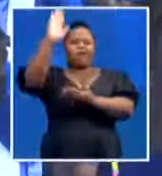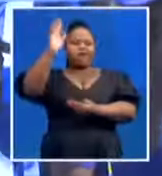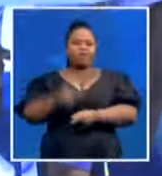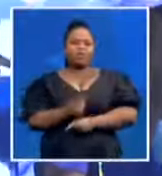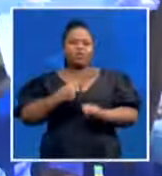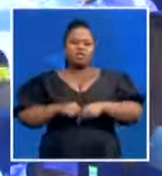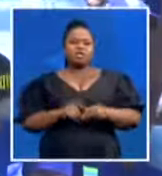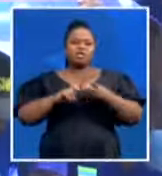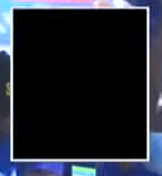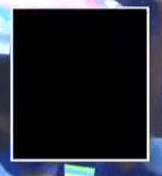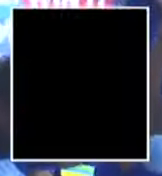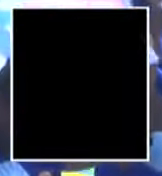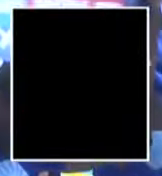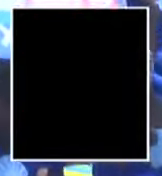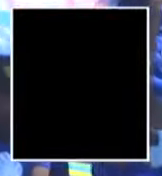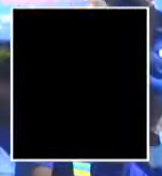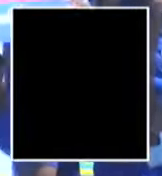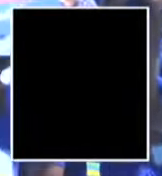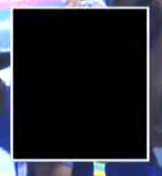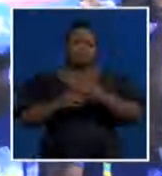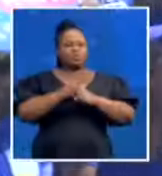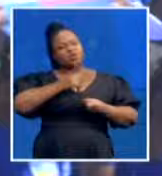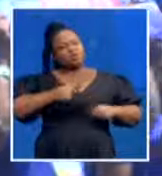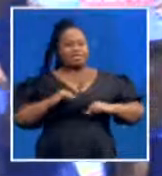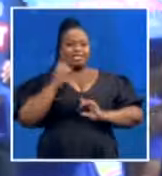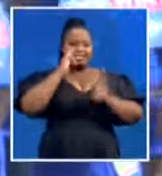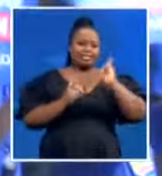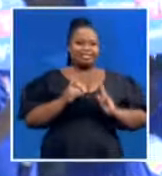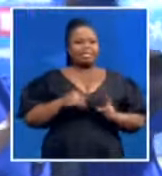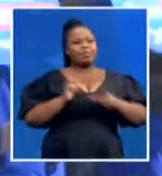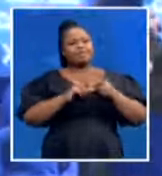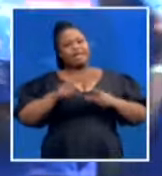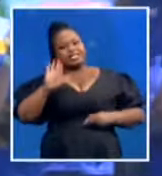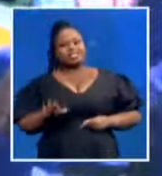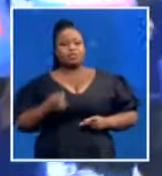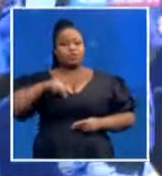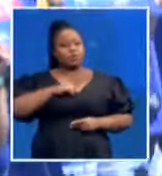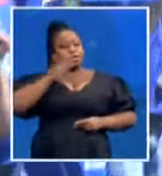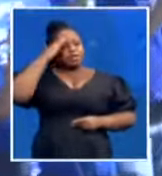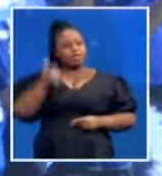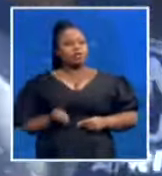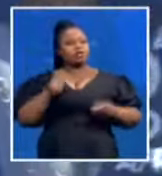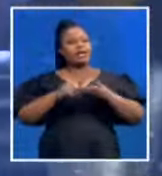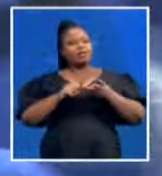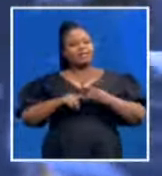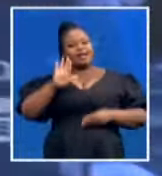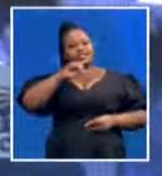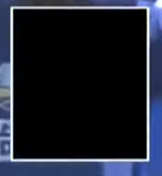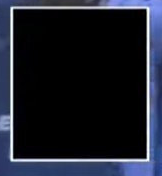go and reclaim our cities, because we know Siqesho Hulumente that will get things